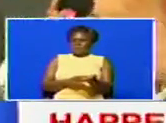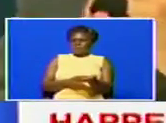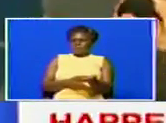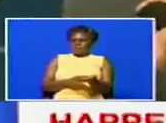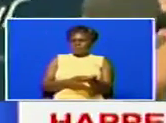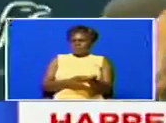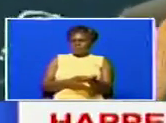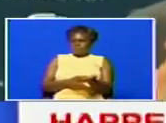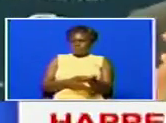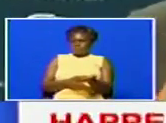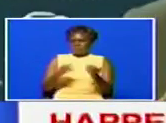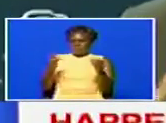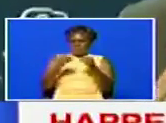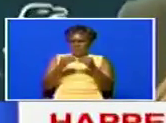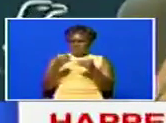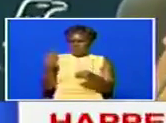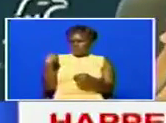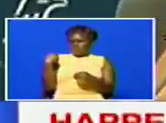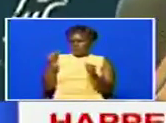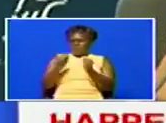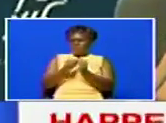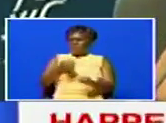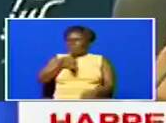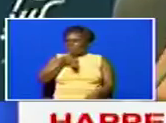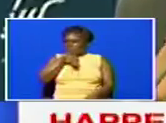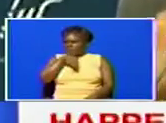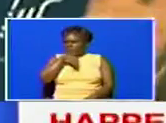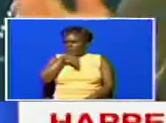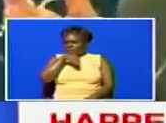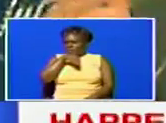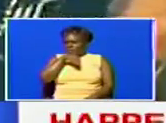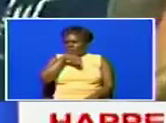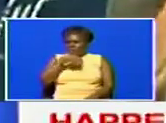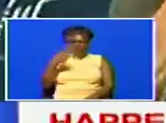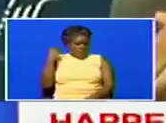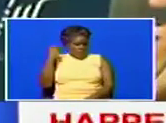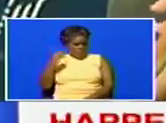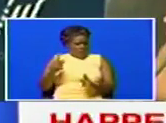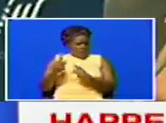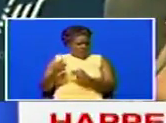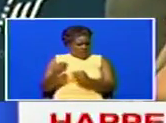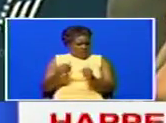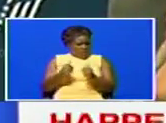we met yesterday with Mr. Odinga and some of his team, and we listened very carefully to